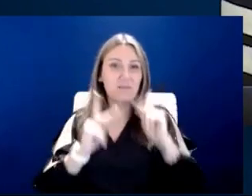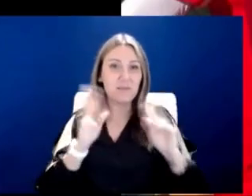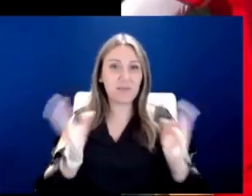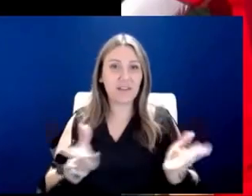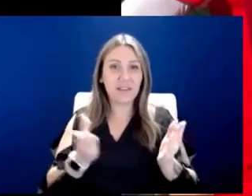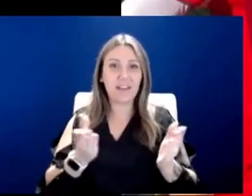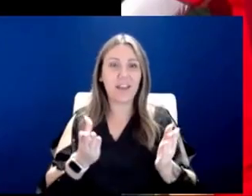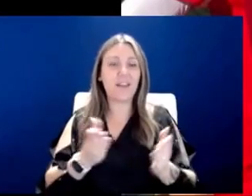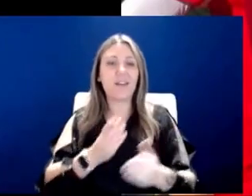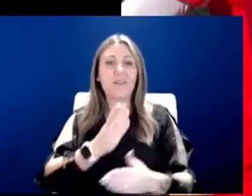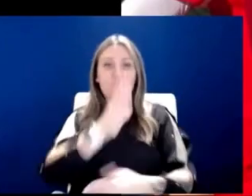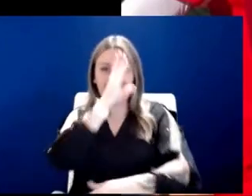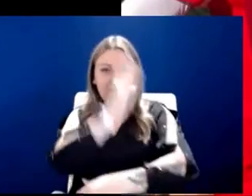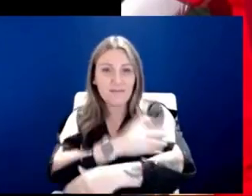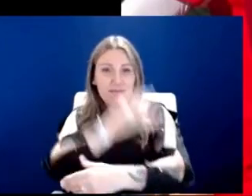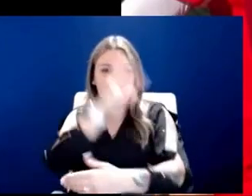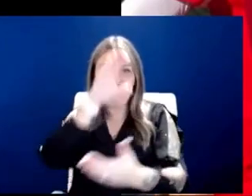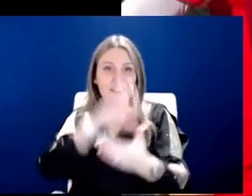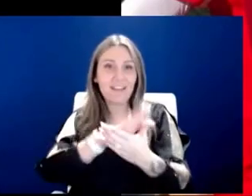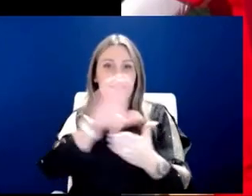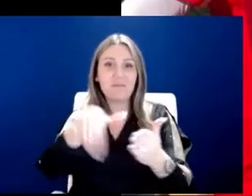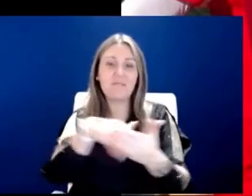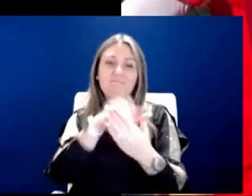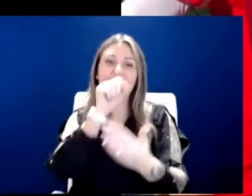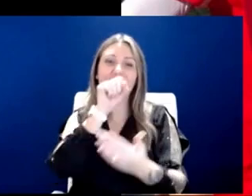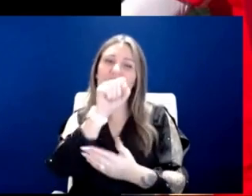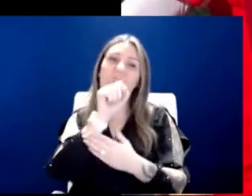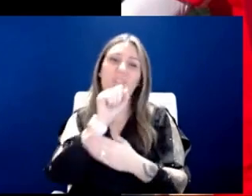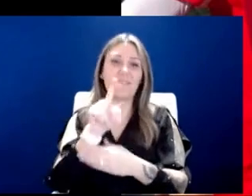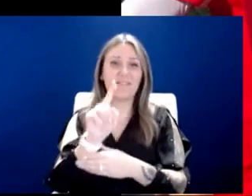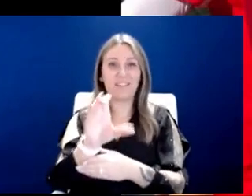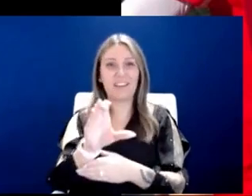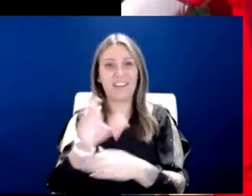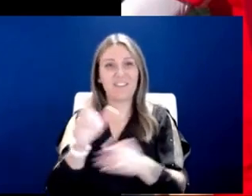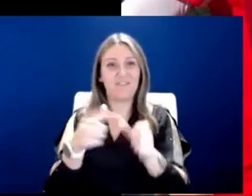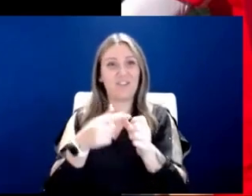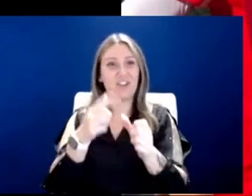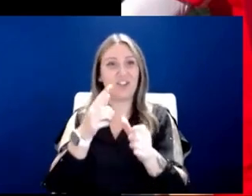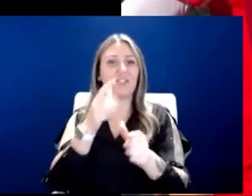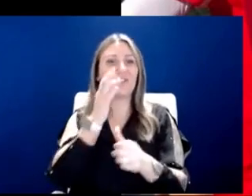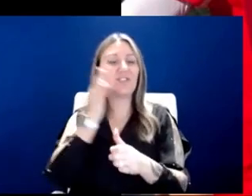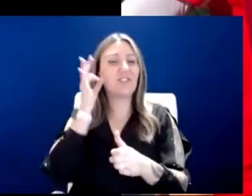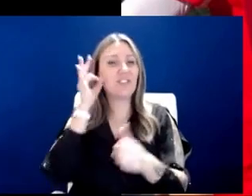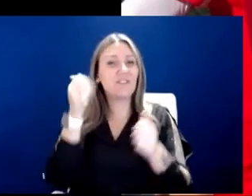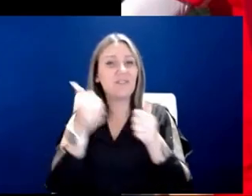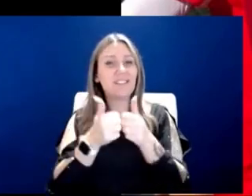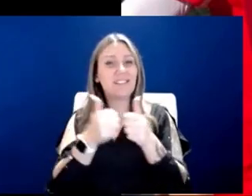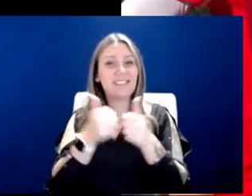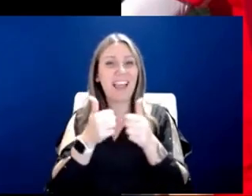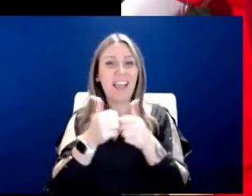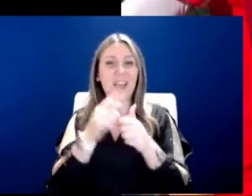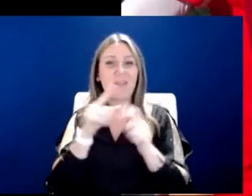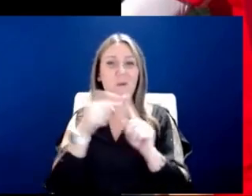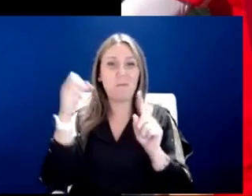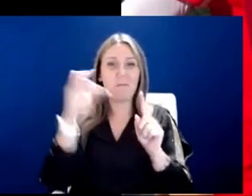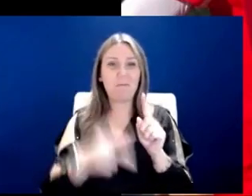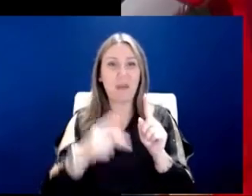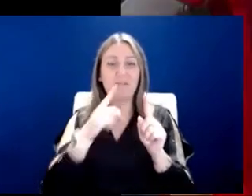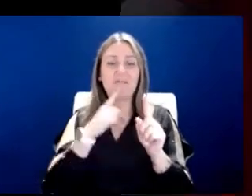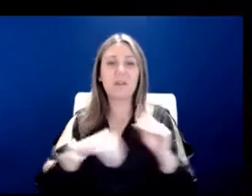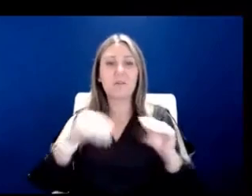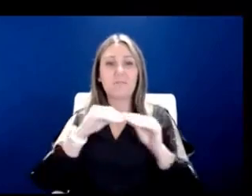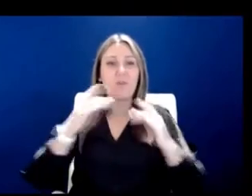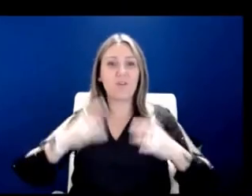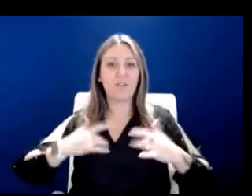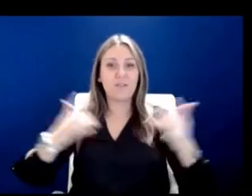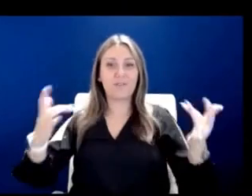with Kansas City. It was our first Chiefs game since being back. We love the Chiefs. More thrilled just to be here at the University of